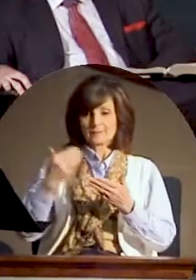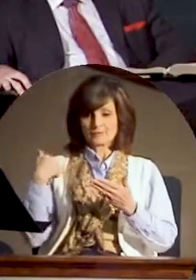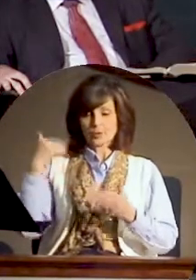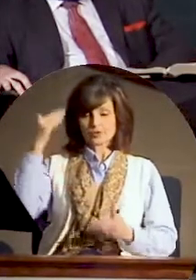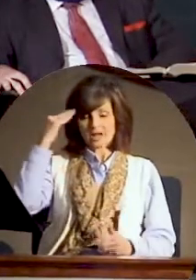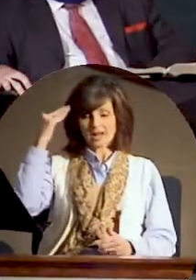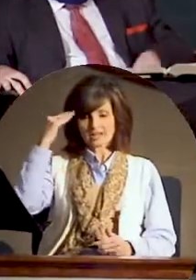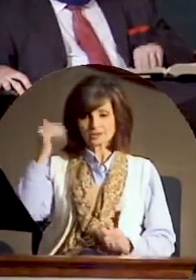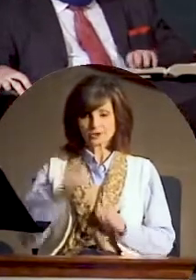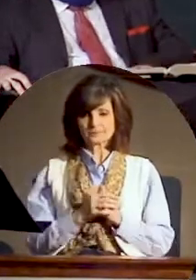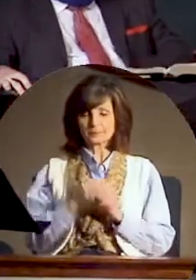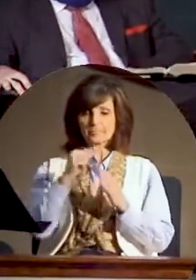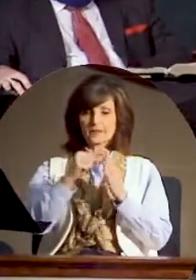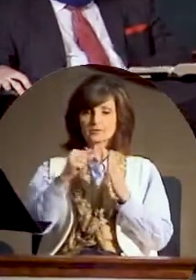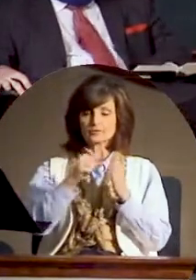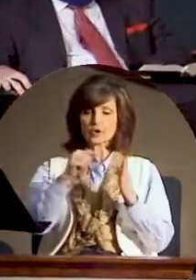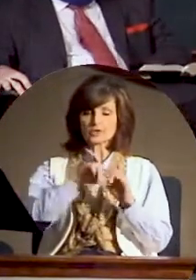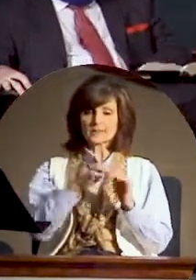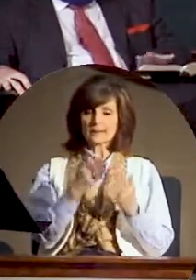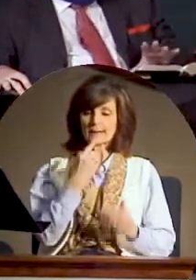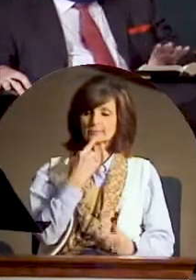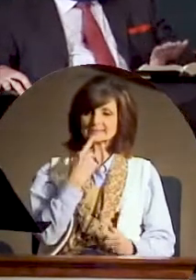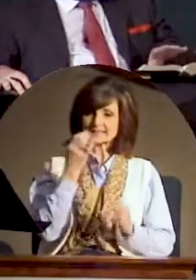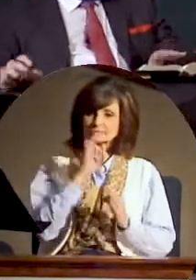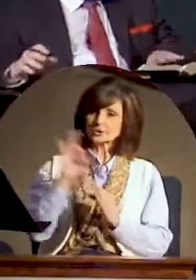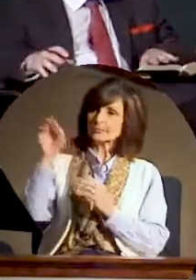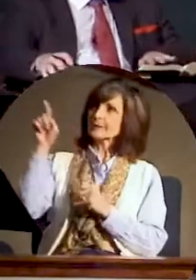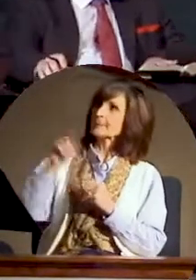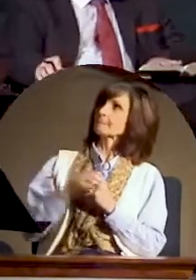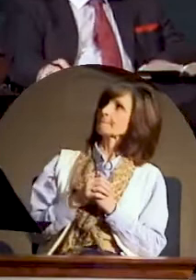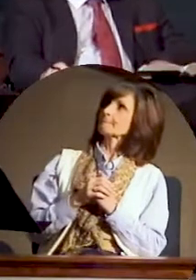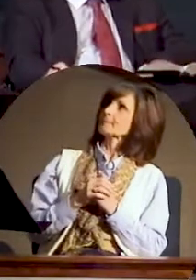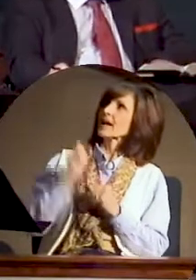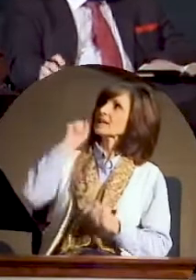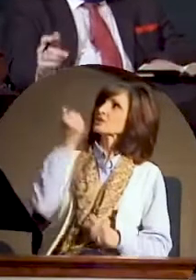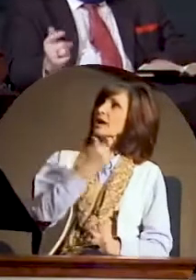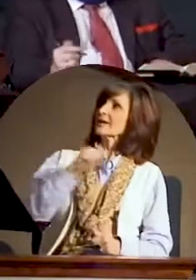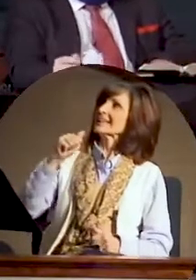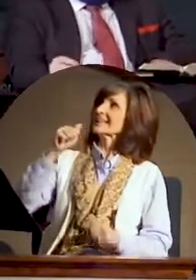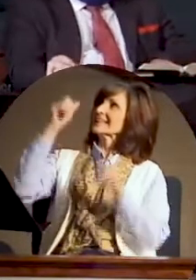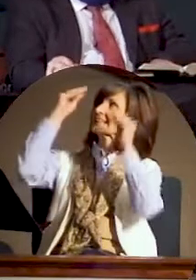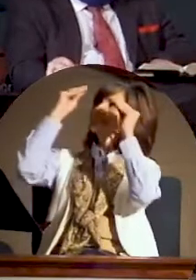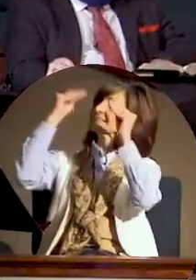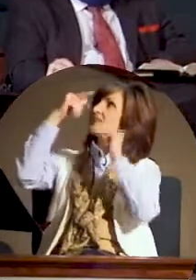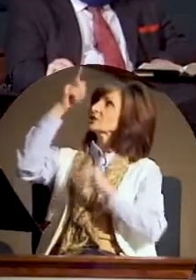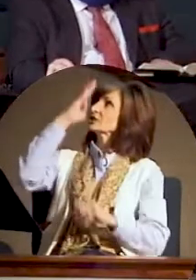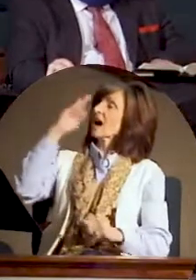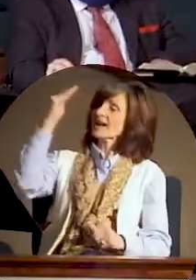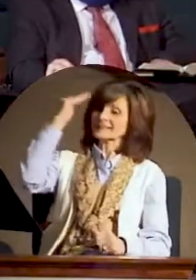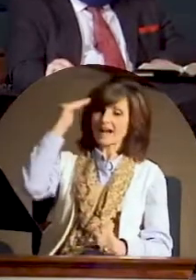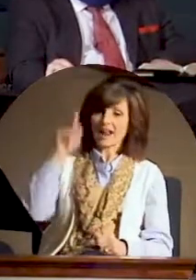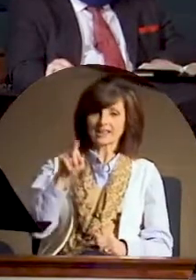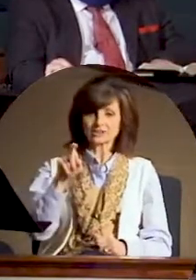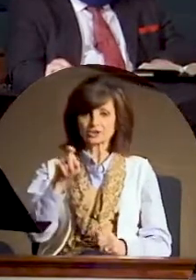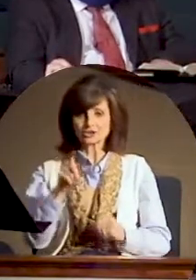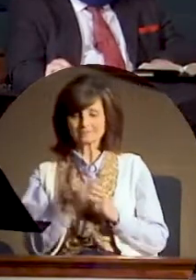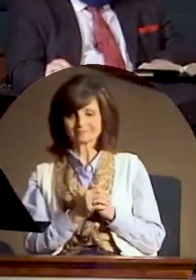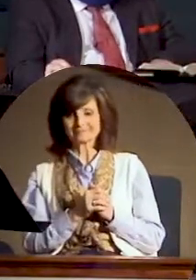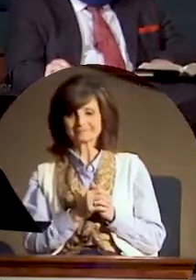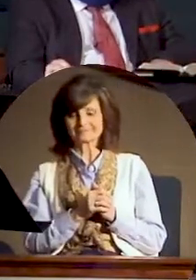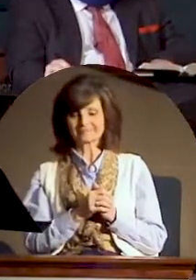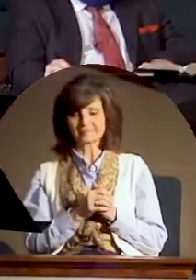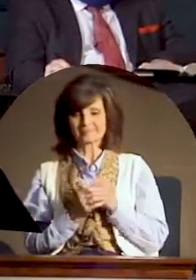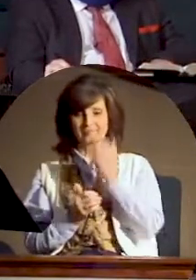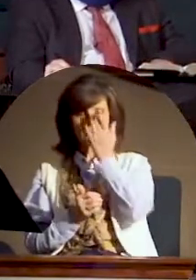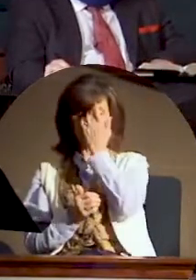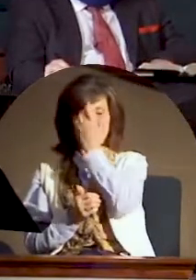foreknowledge. There's a verse in our Bible that said this. Look at this verse right here. Shall any teach God knowledge? Has it ever